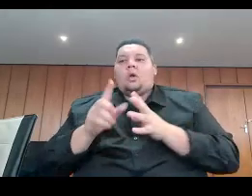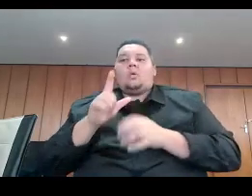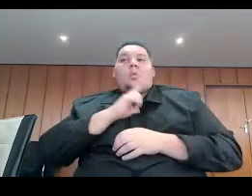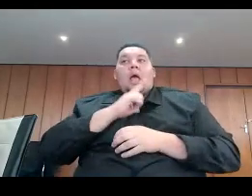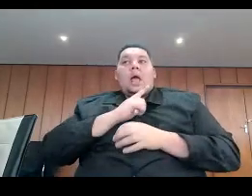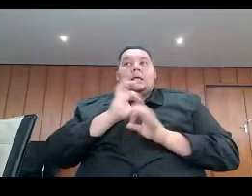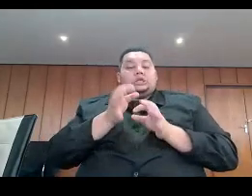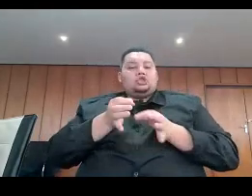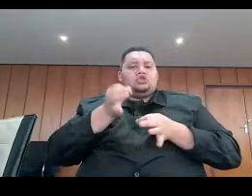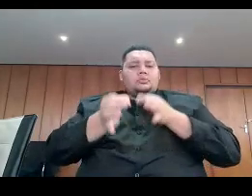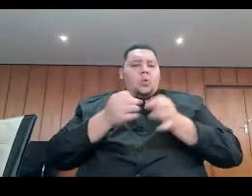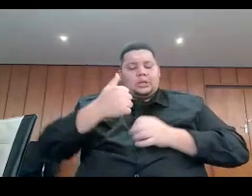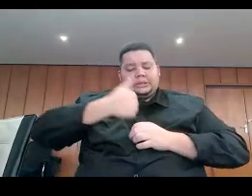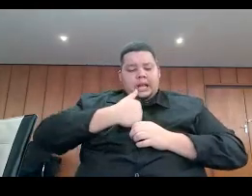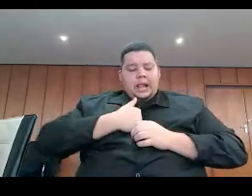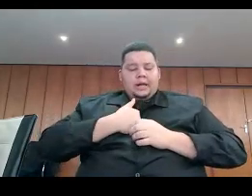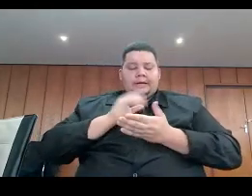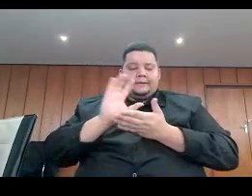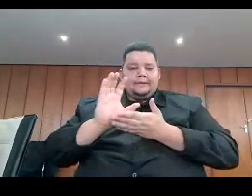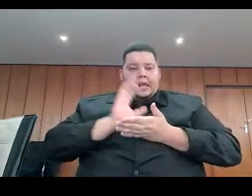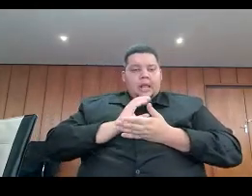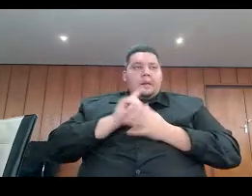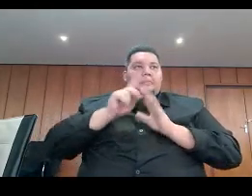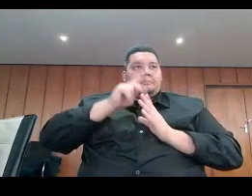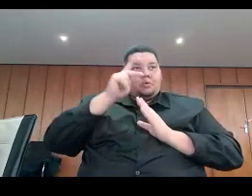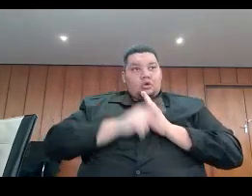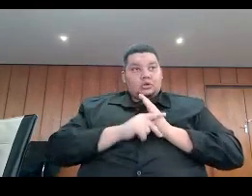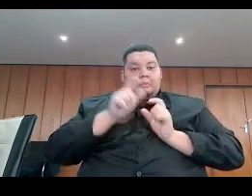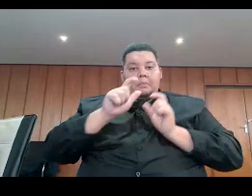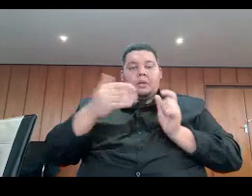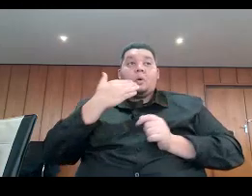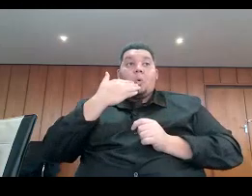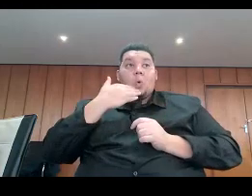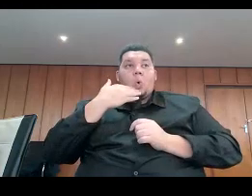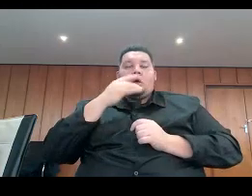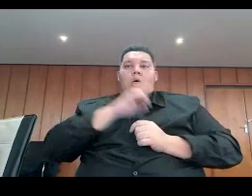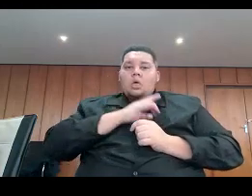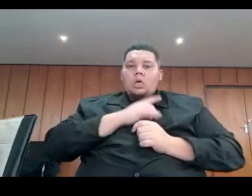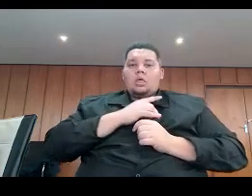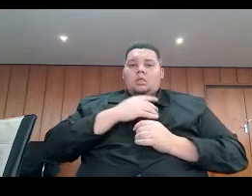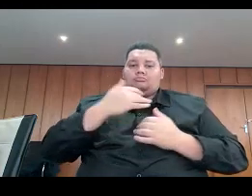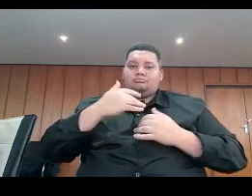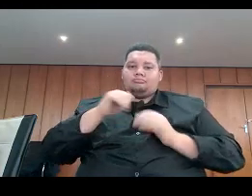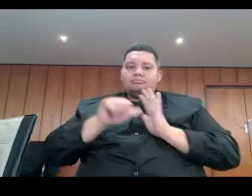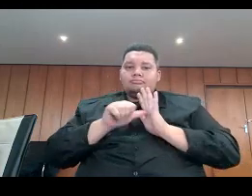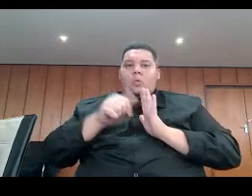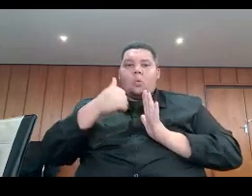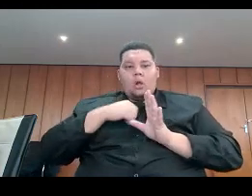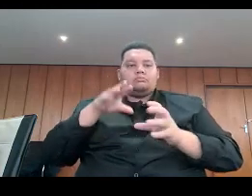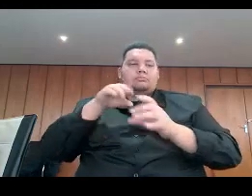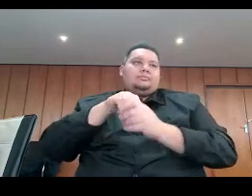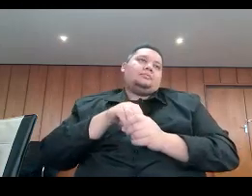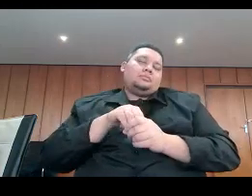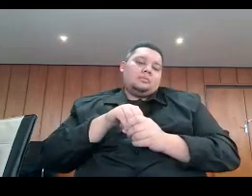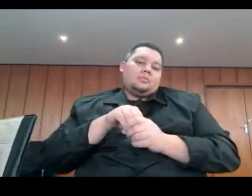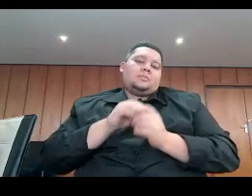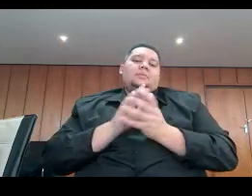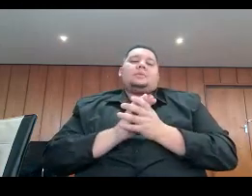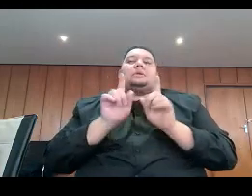it's small self-funded projects that people who are really keen on disability inclusion and change invest their time